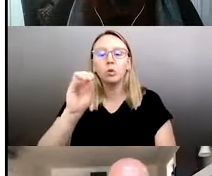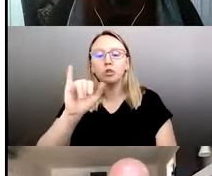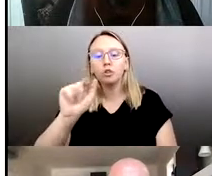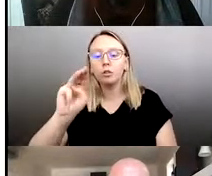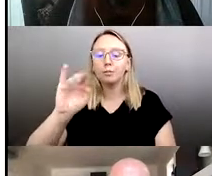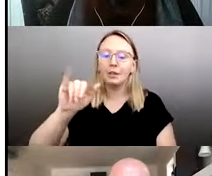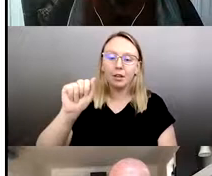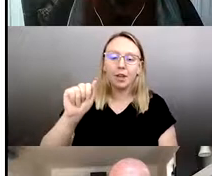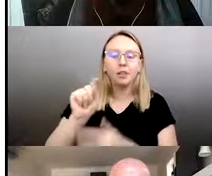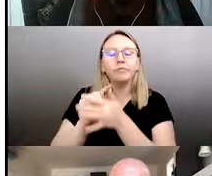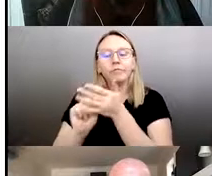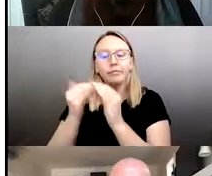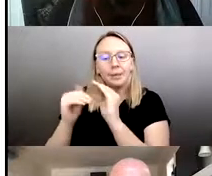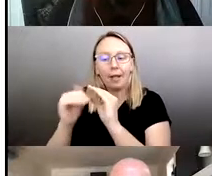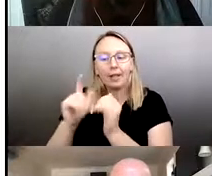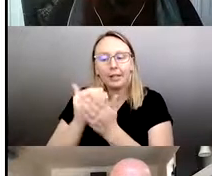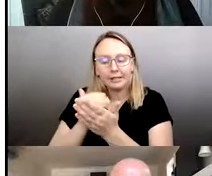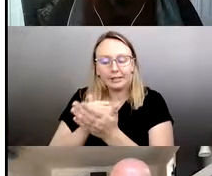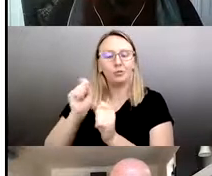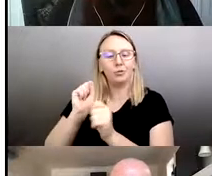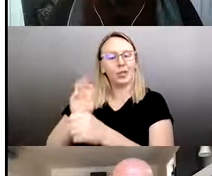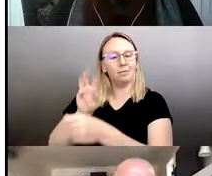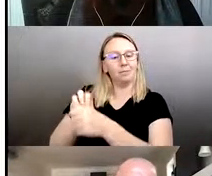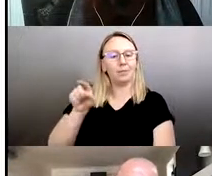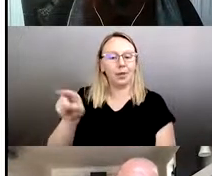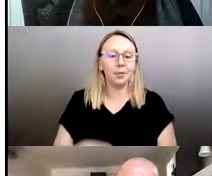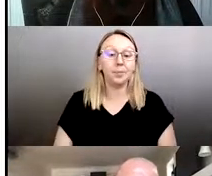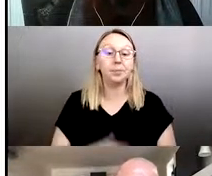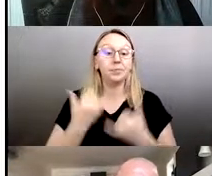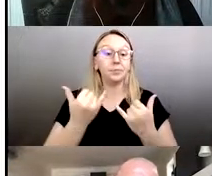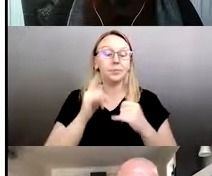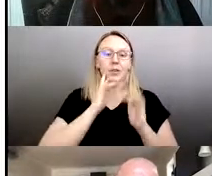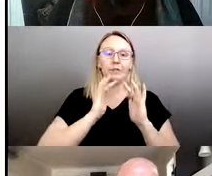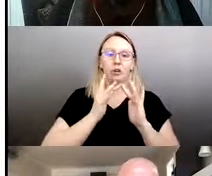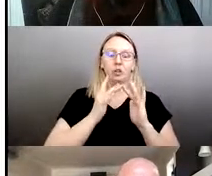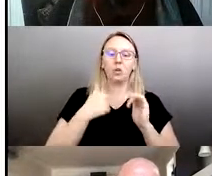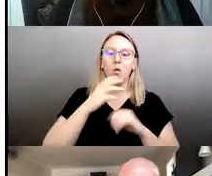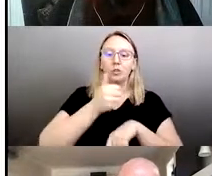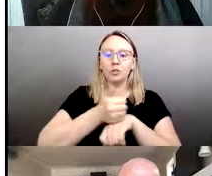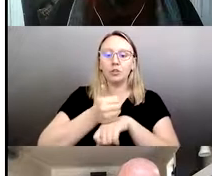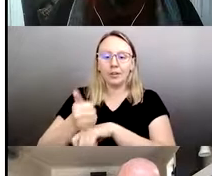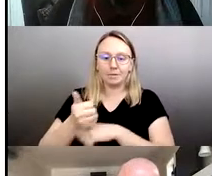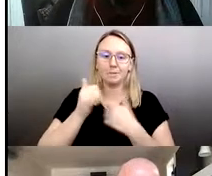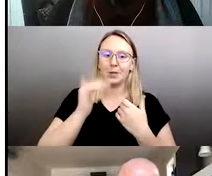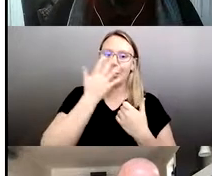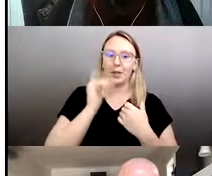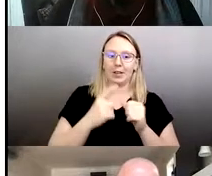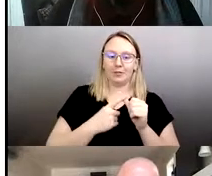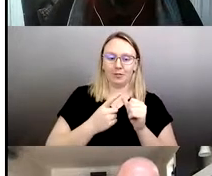Okay, because this is a virtual road trip, I just want to set the stage real quick with a few travel notes to consider before we get